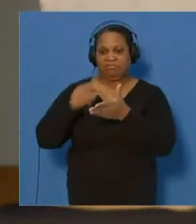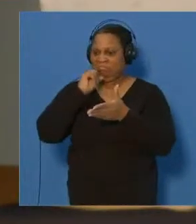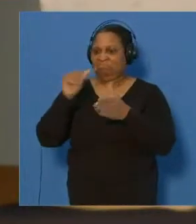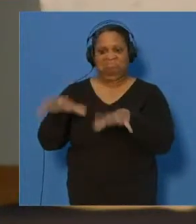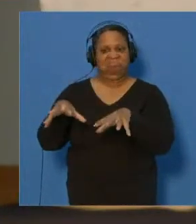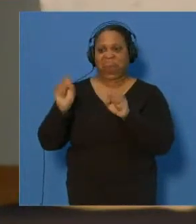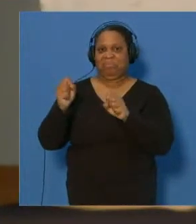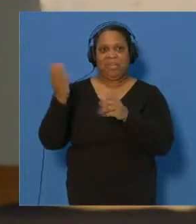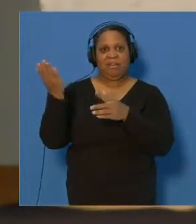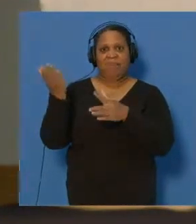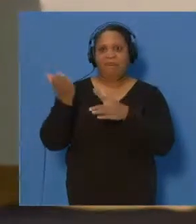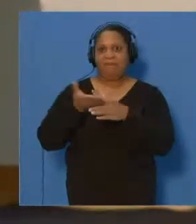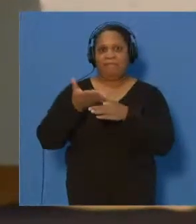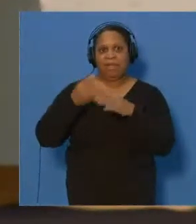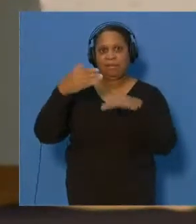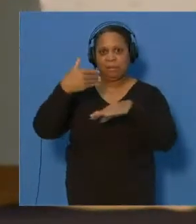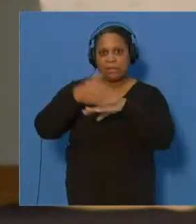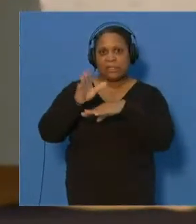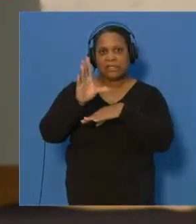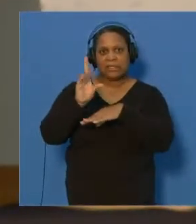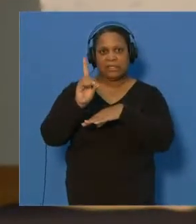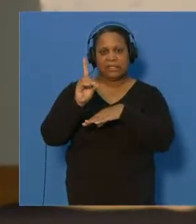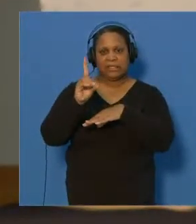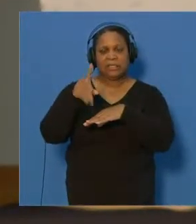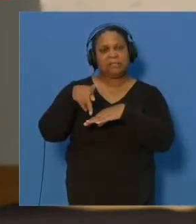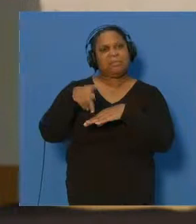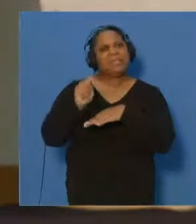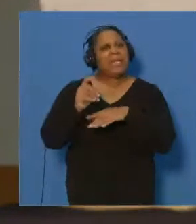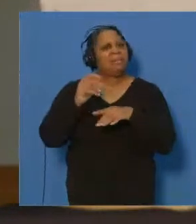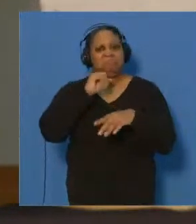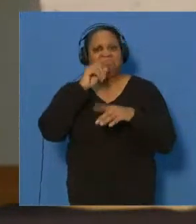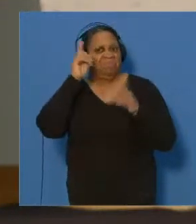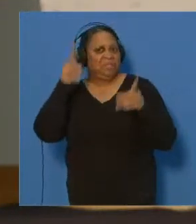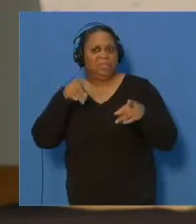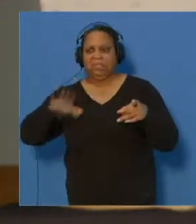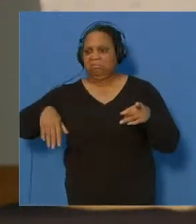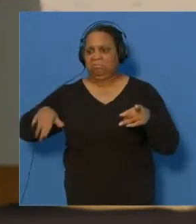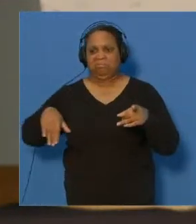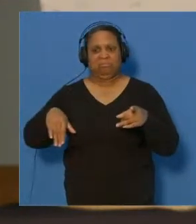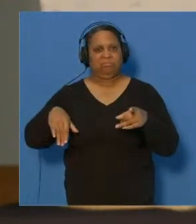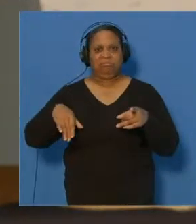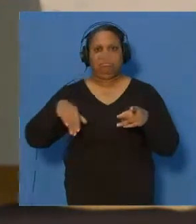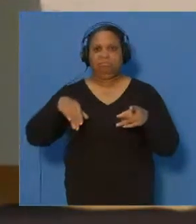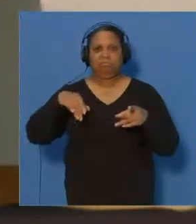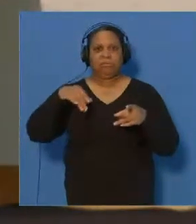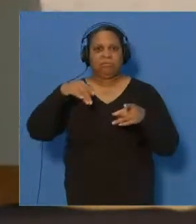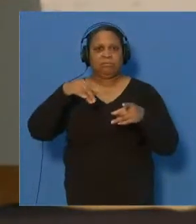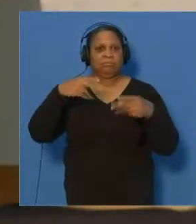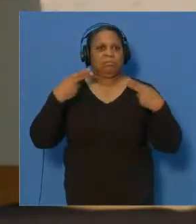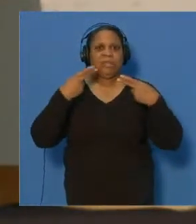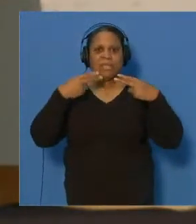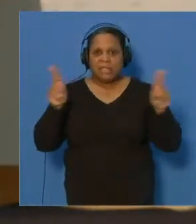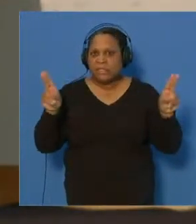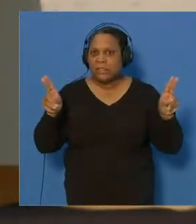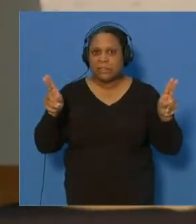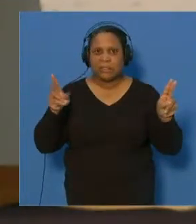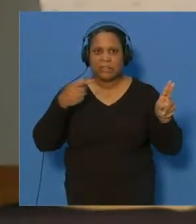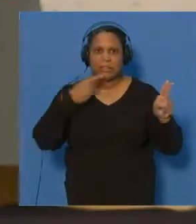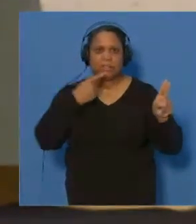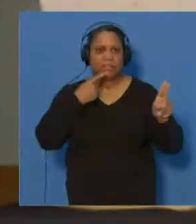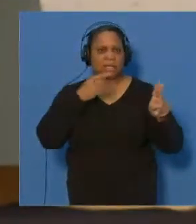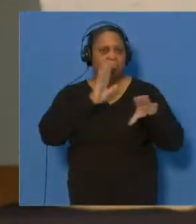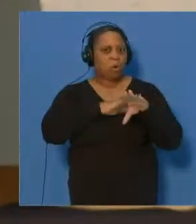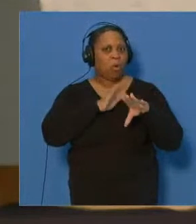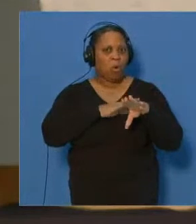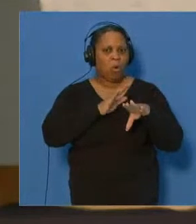A file was sent to the DPP. A decision was made not to charge. TNN understands that a